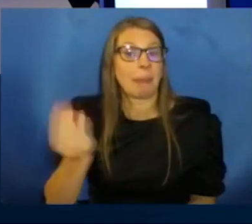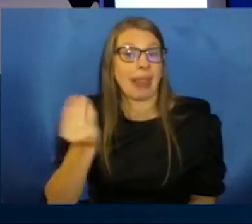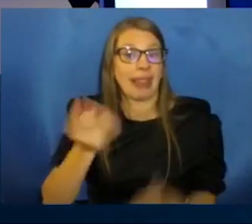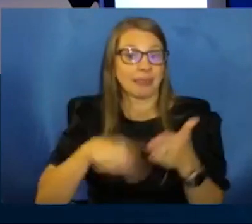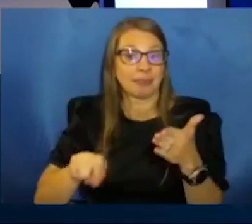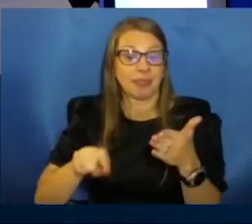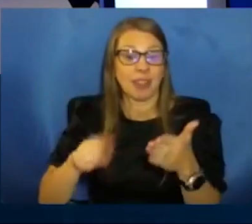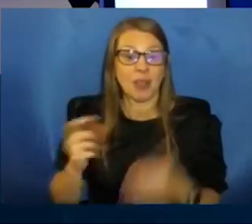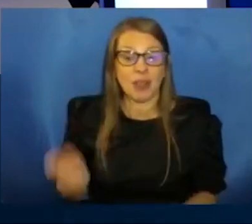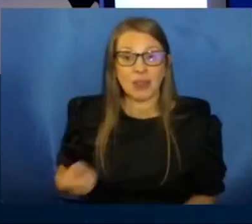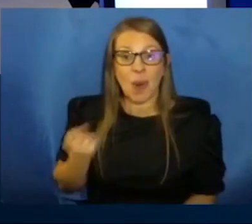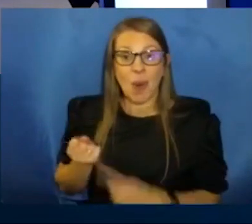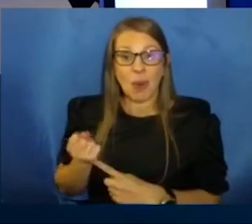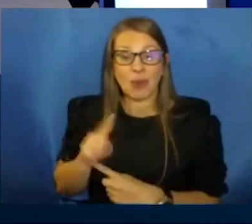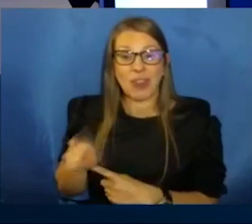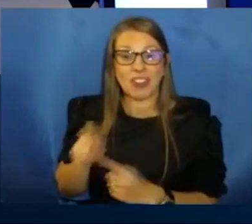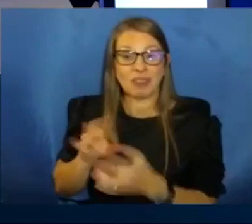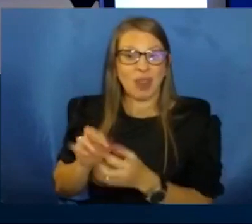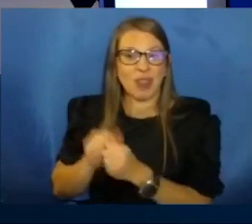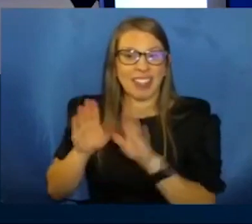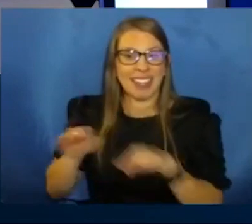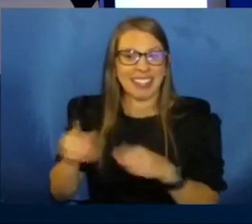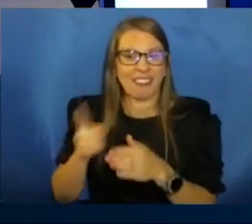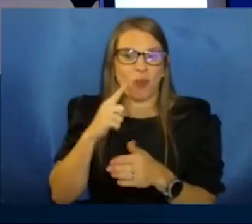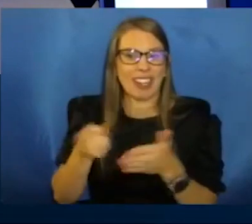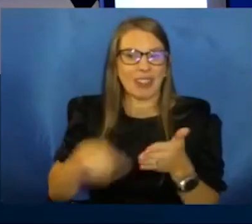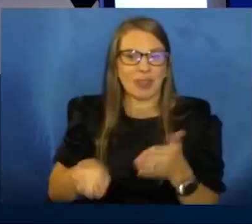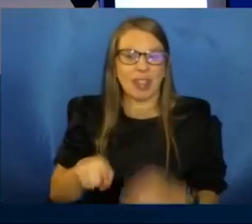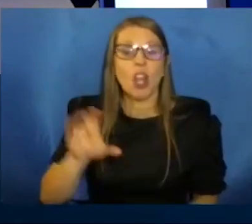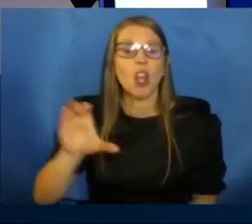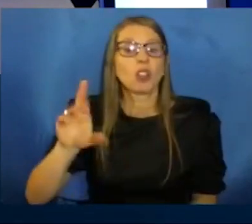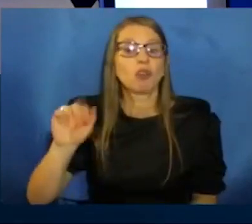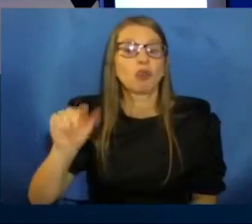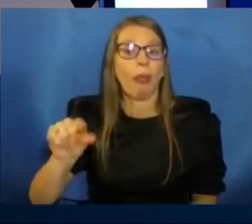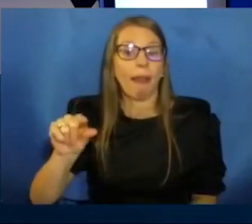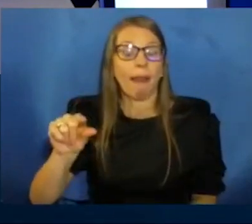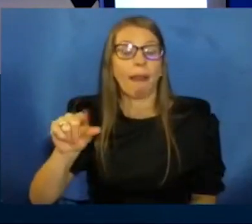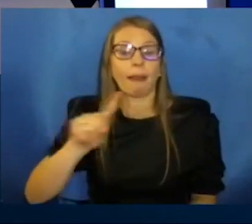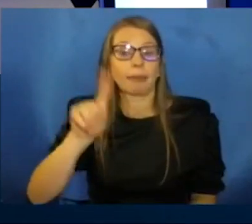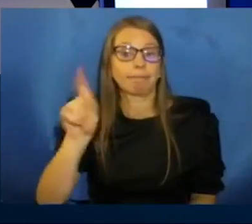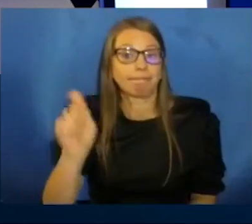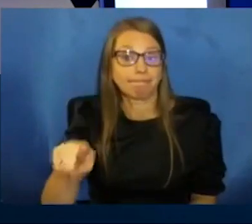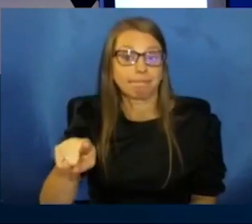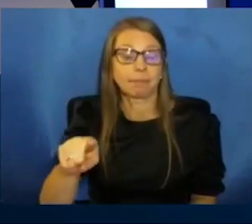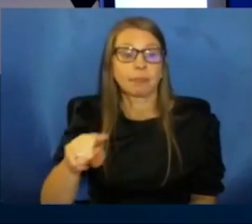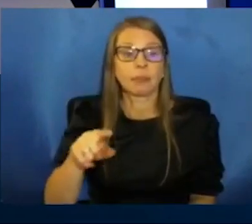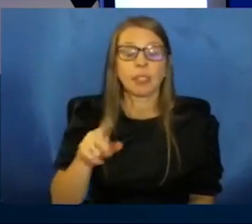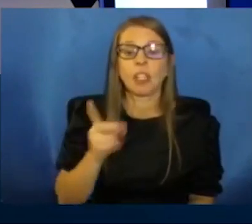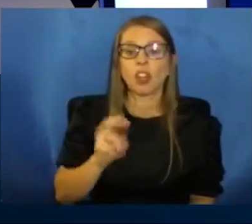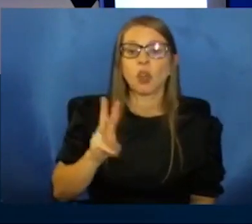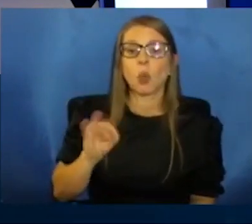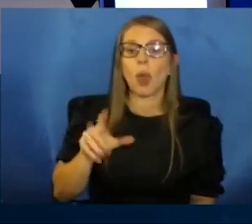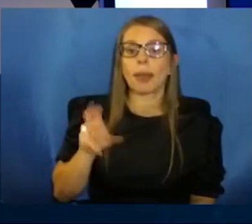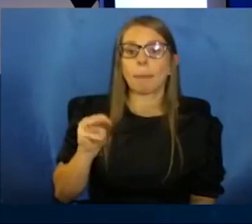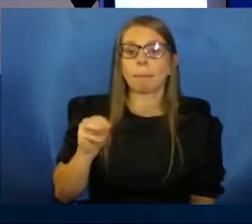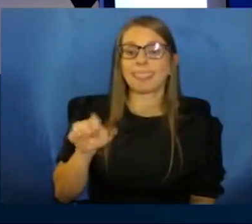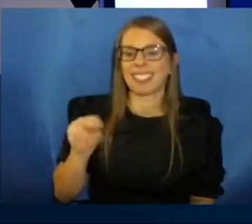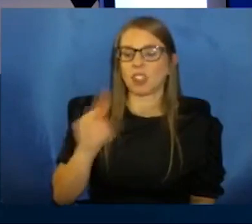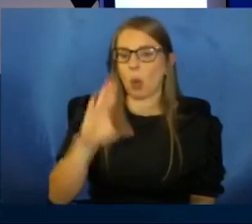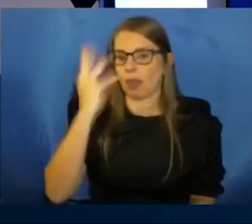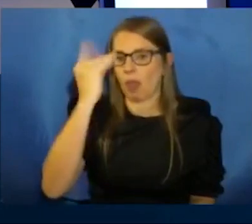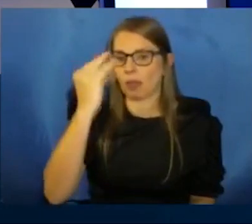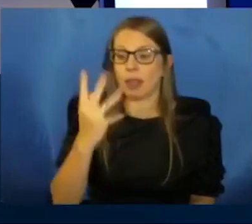whether this is a setting where it is a larger area where there are other people in there. Certainly she asked about if other people in that area are